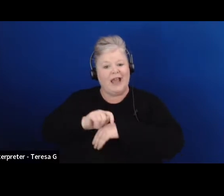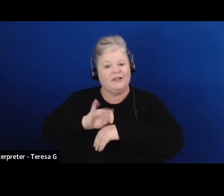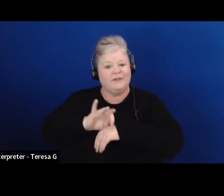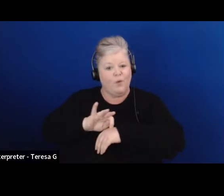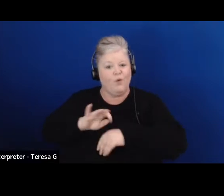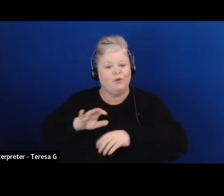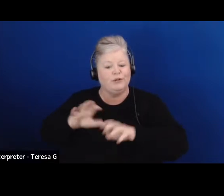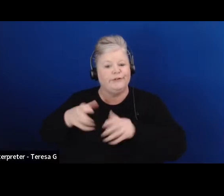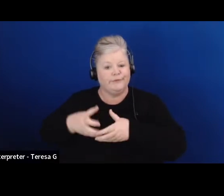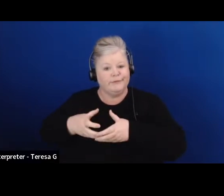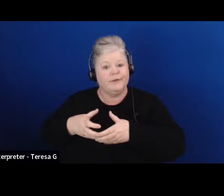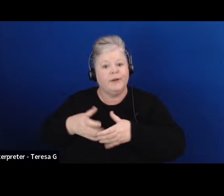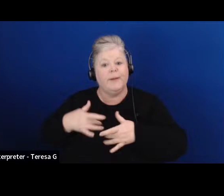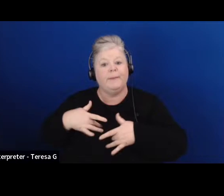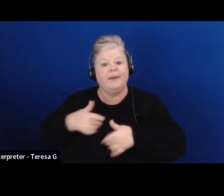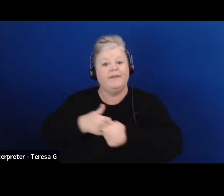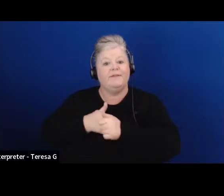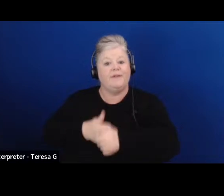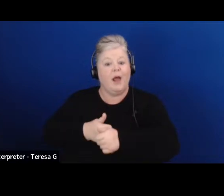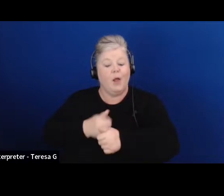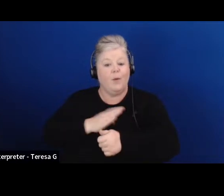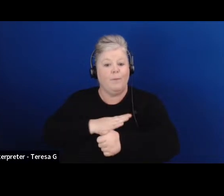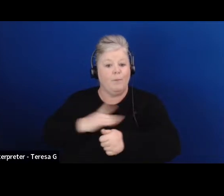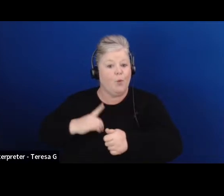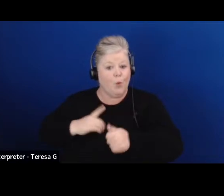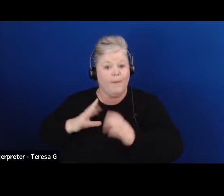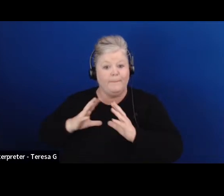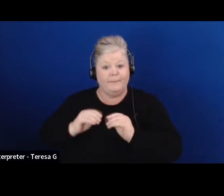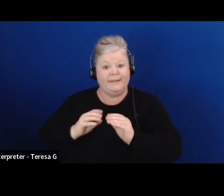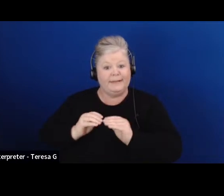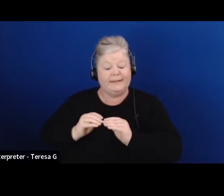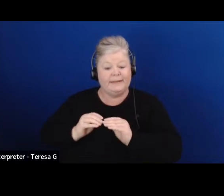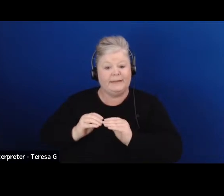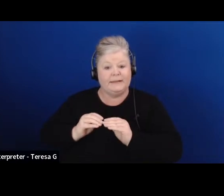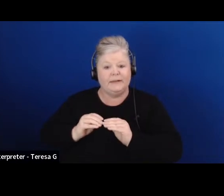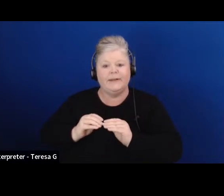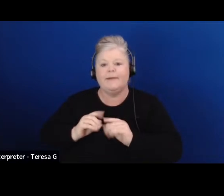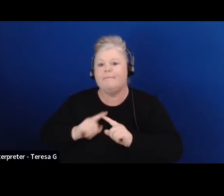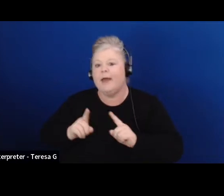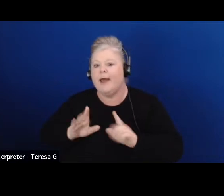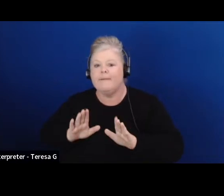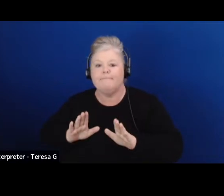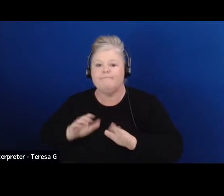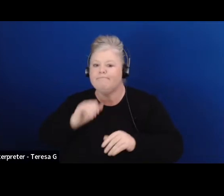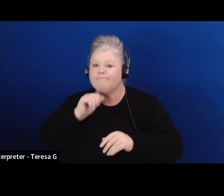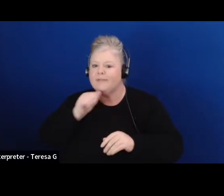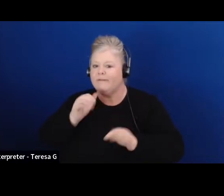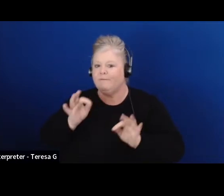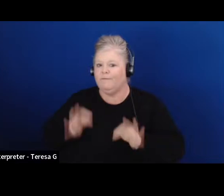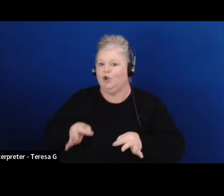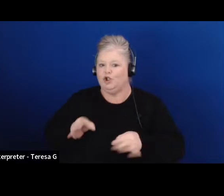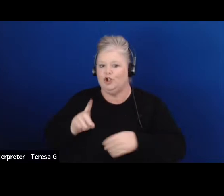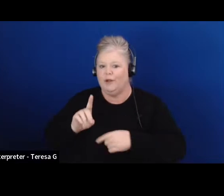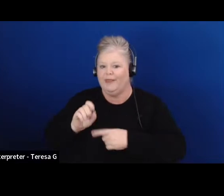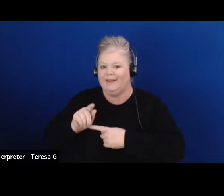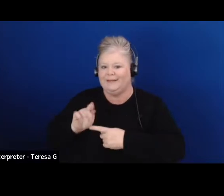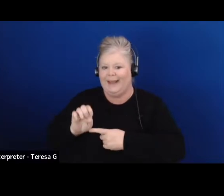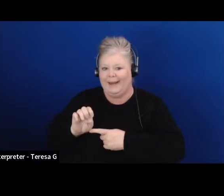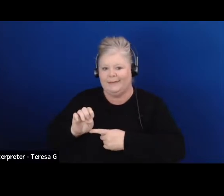task force follows the board meetings, but I don't have for sure those dates. But as soon as I do